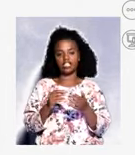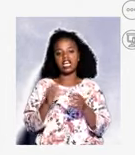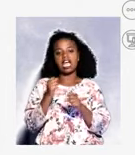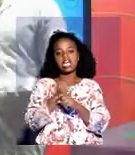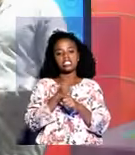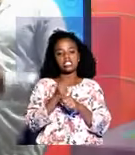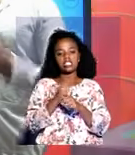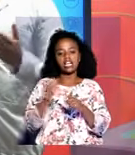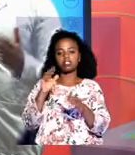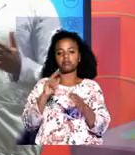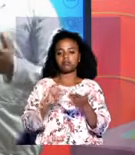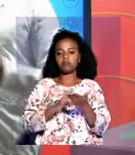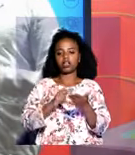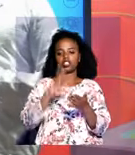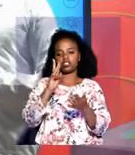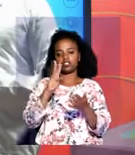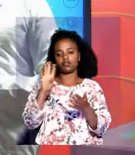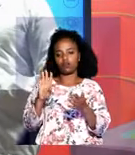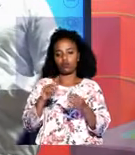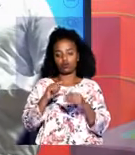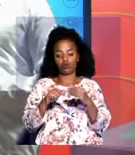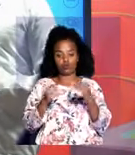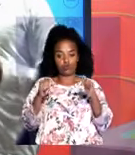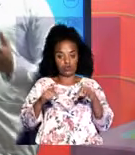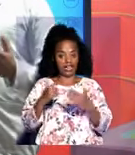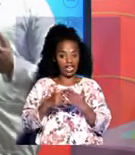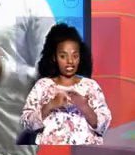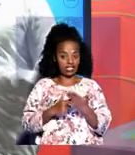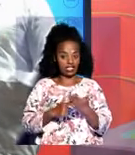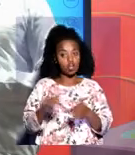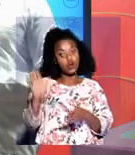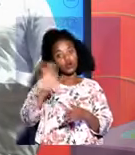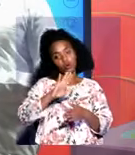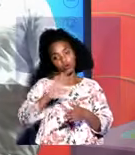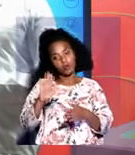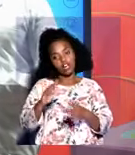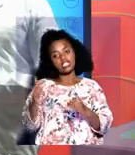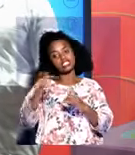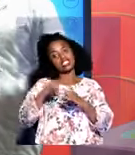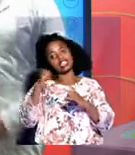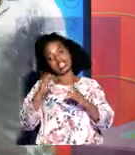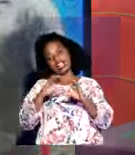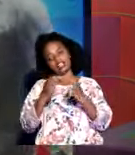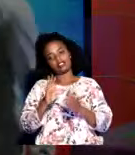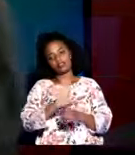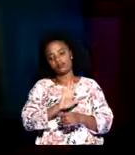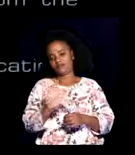64. This is all about today's lesson. Goodbye until next lecture.